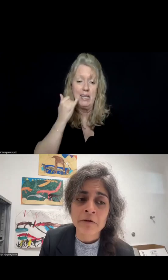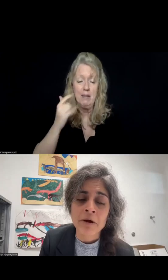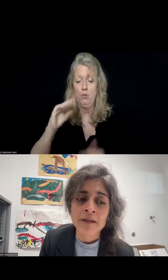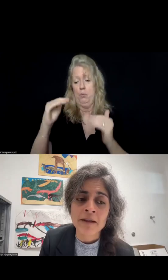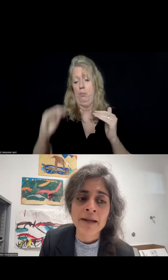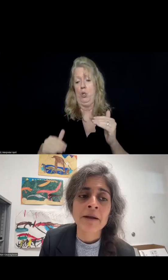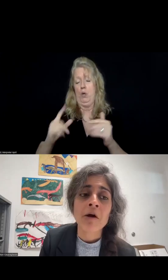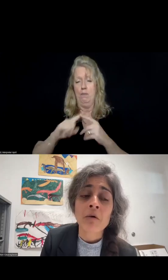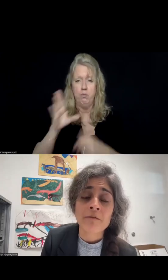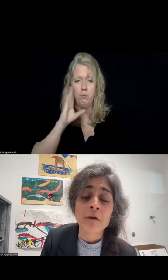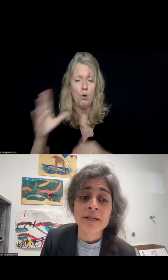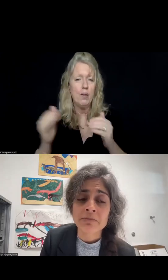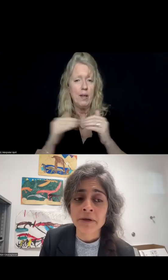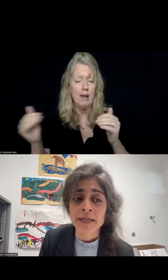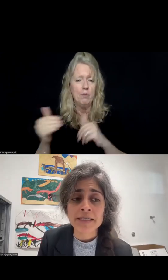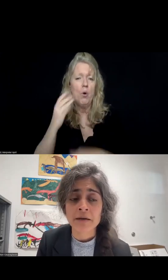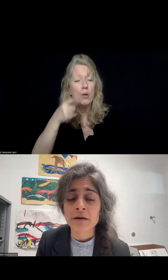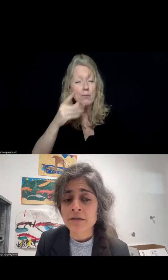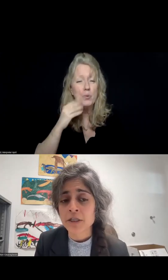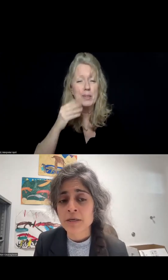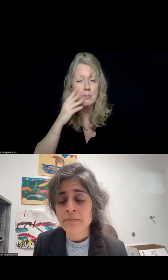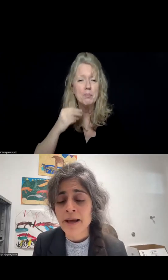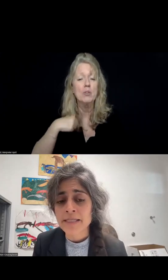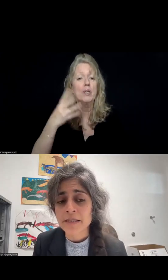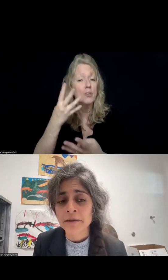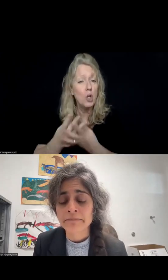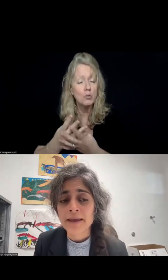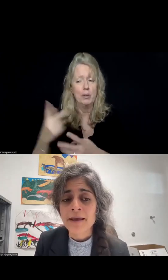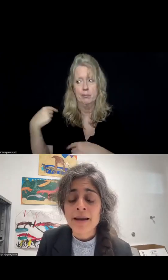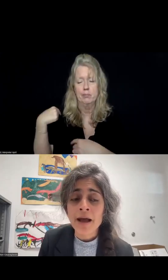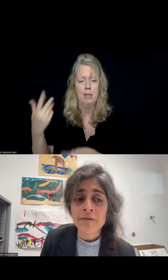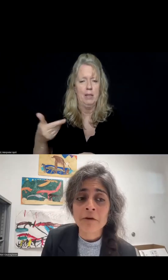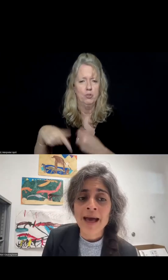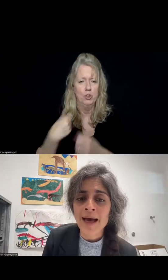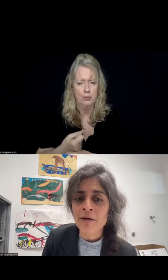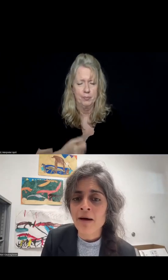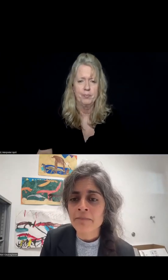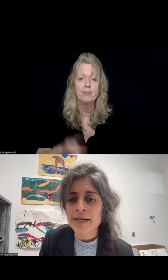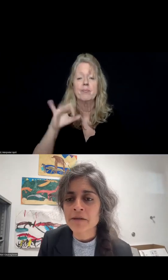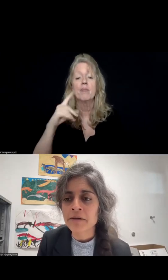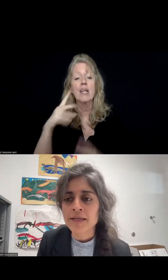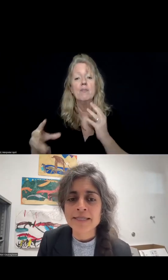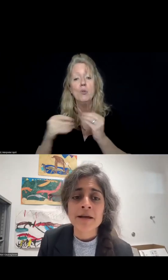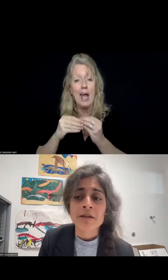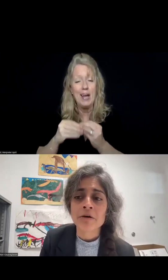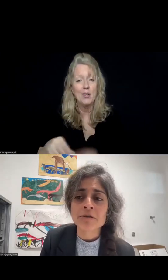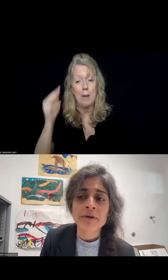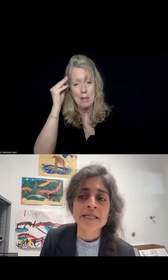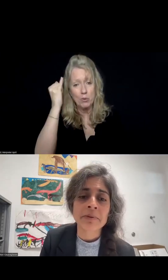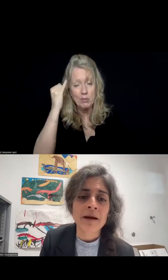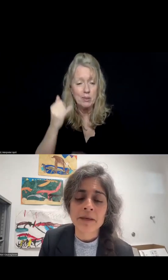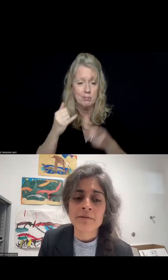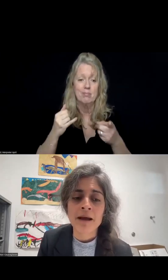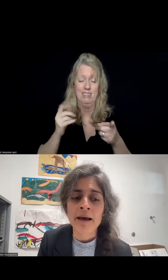the federal poverty line, or if you've experienced incarceration in the past year. Now, if you add on mental illness, those